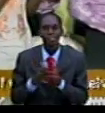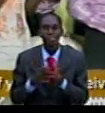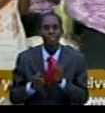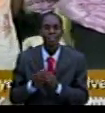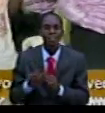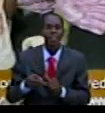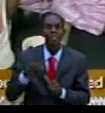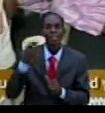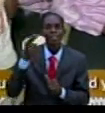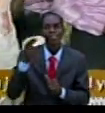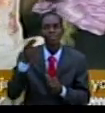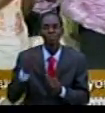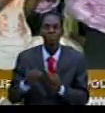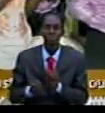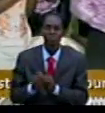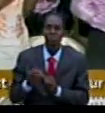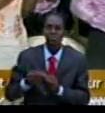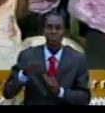Testimony time.